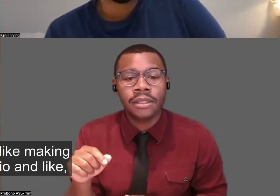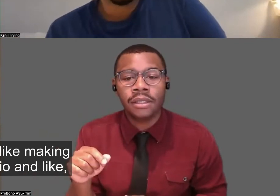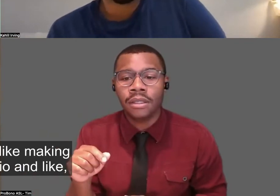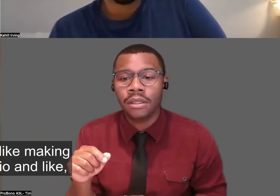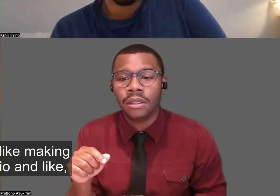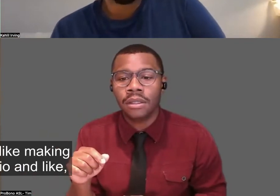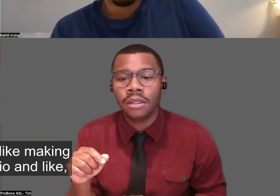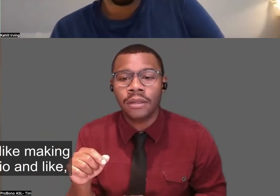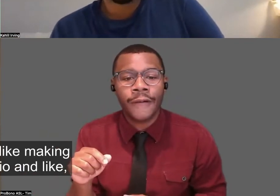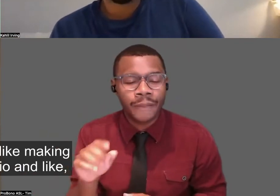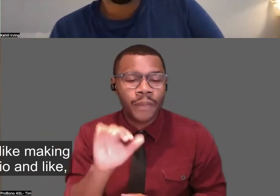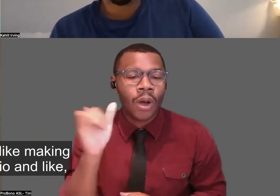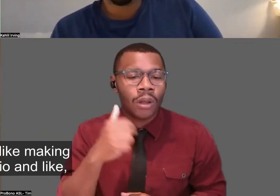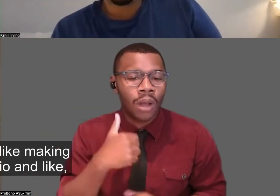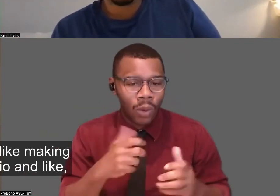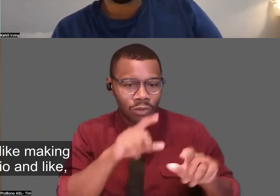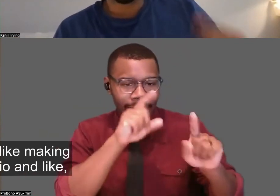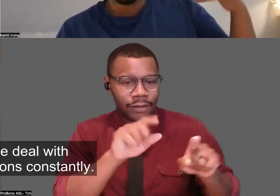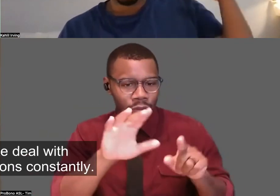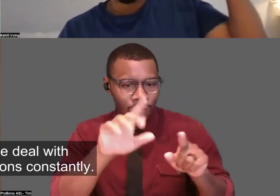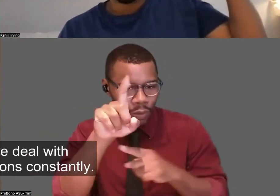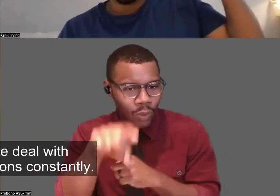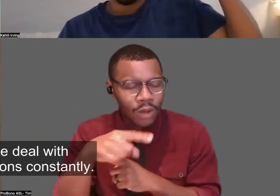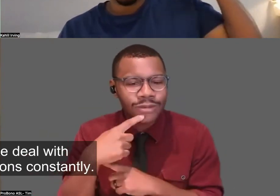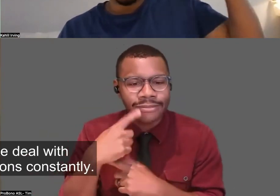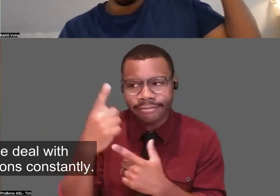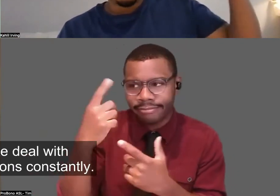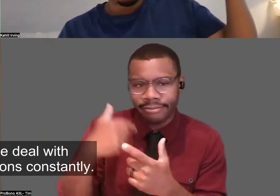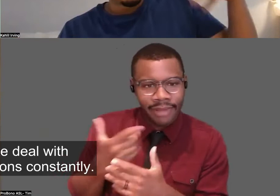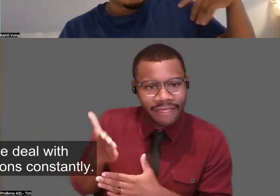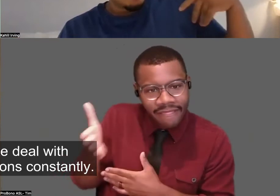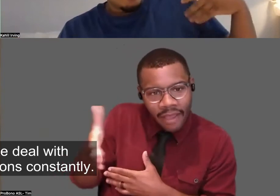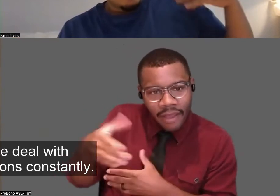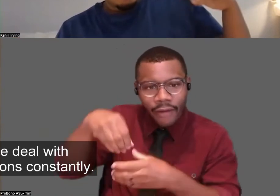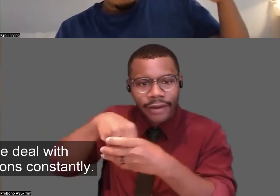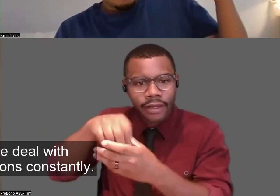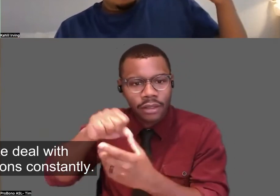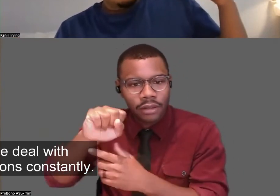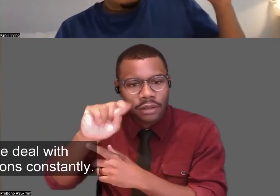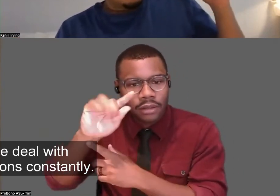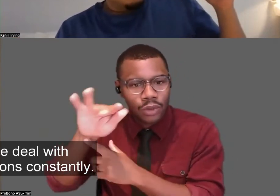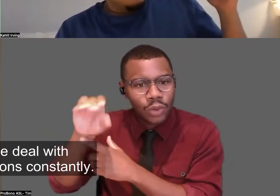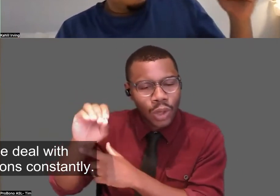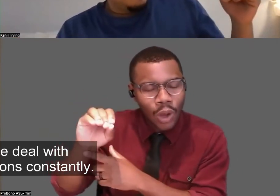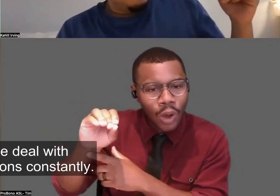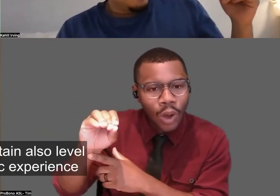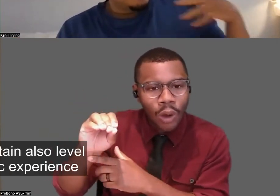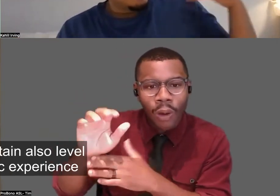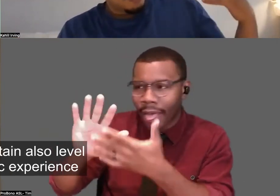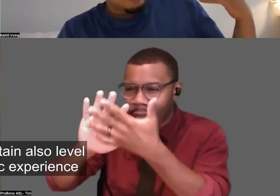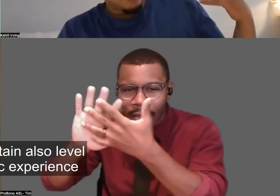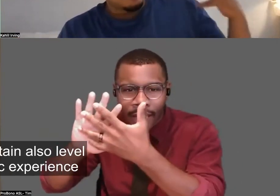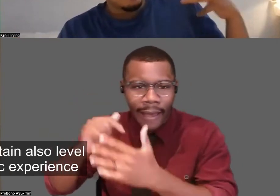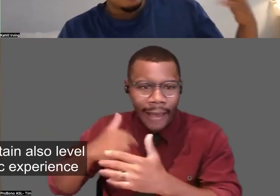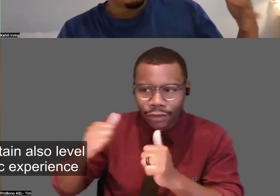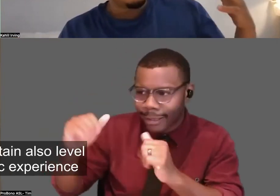answer your question, you know, like making in the studio and like trying to like deal with these abstractions constantly. There's a